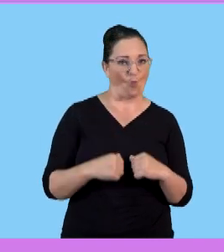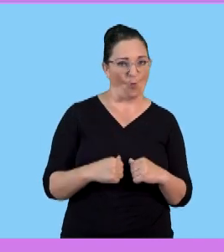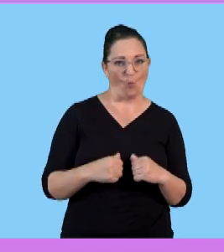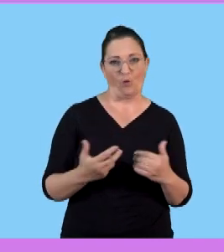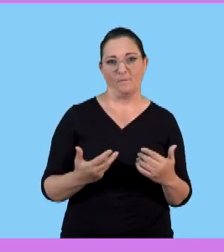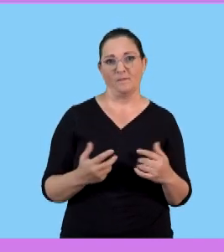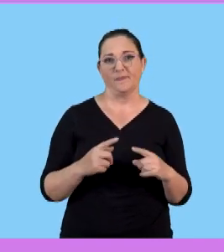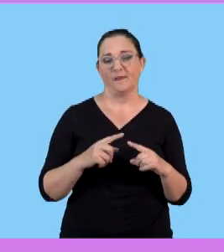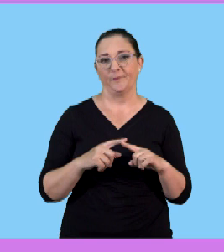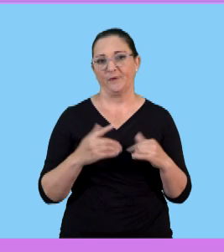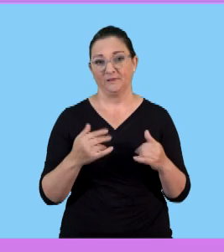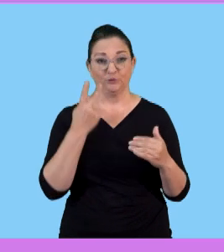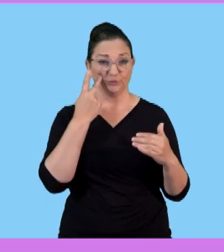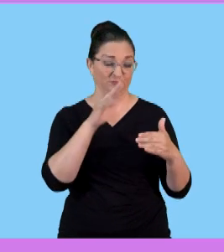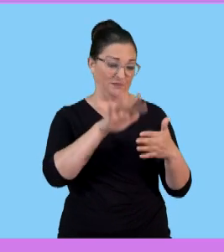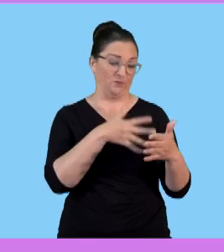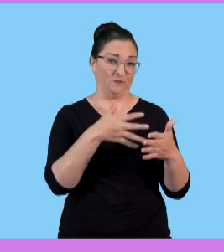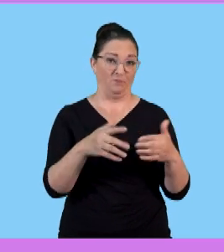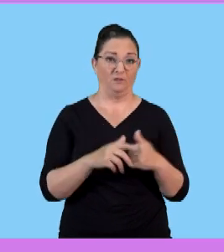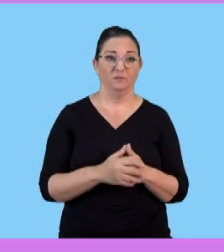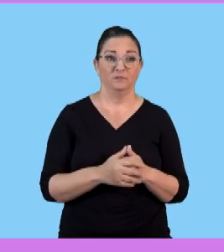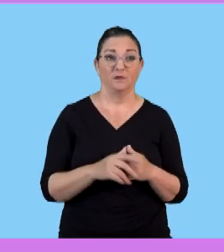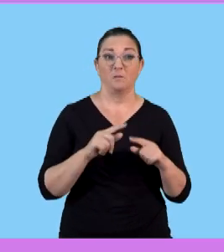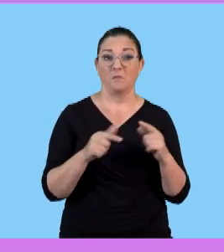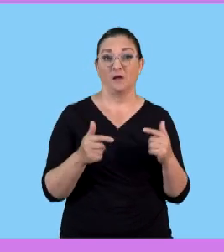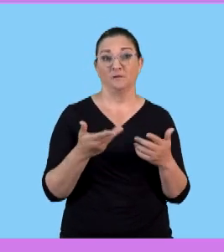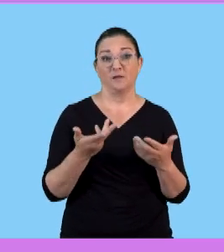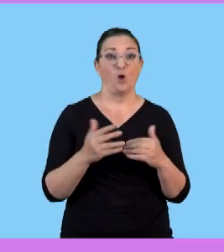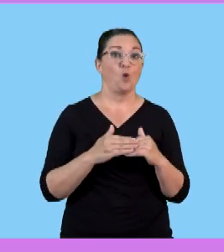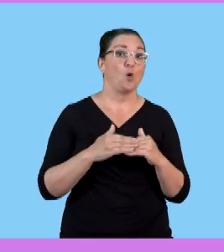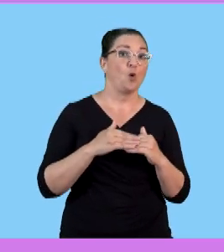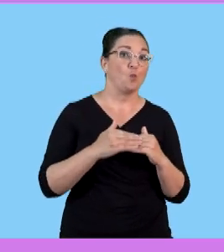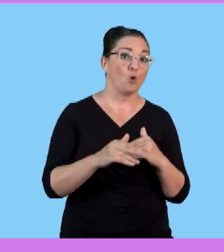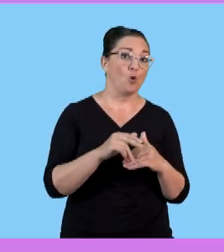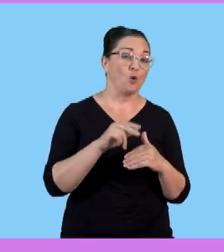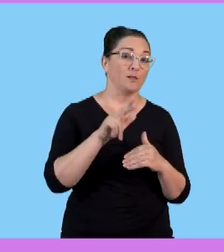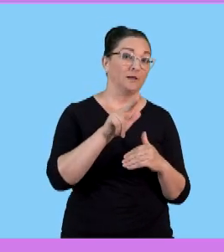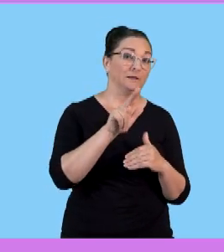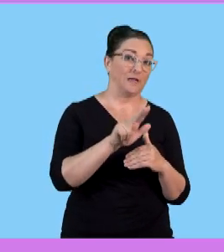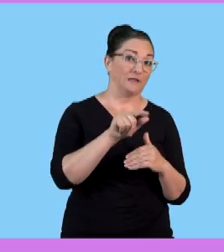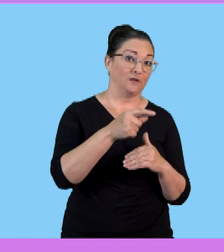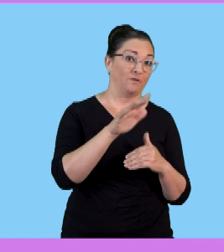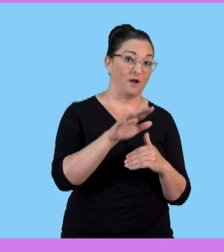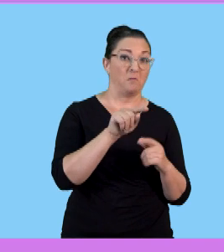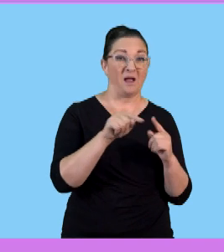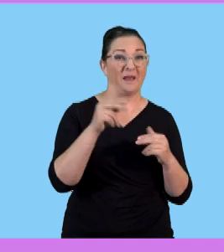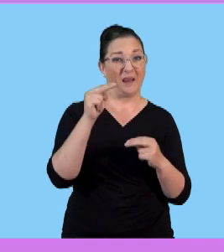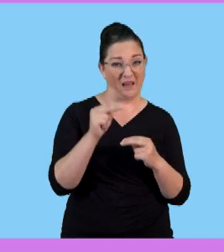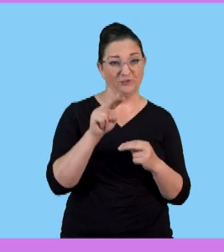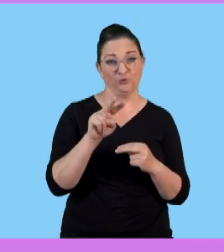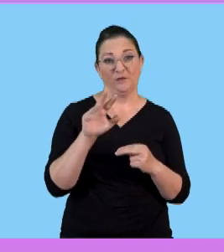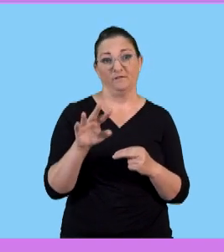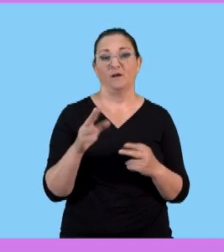as underweight. It's important for us to understand this table. So if it's equals to or more than 18.5, but less